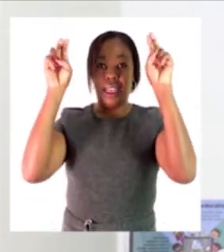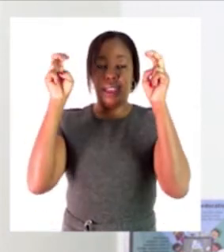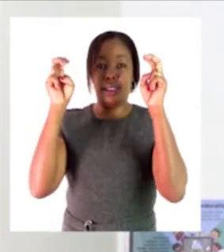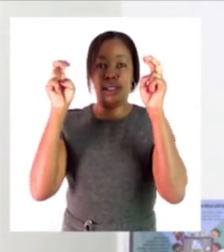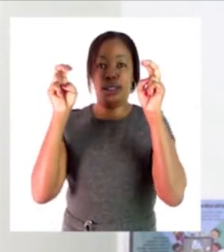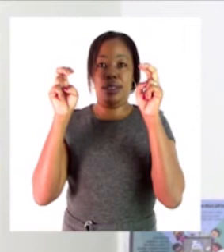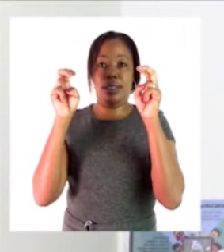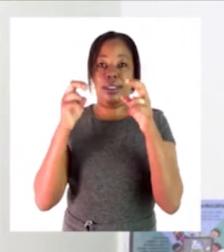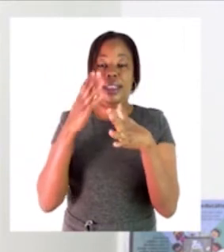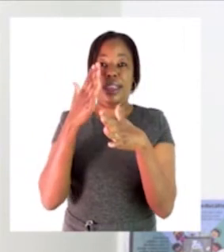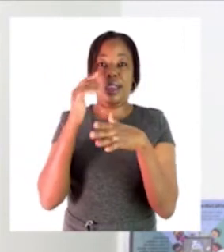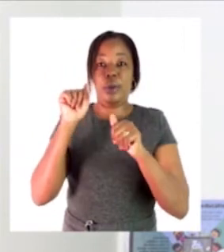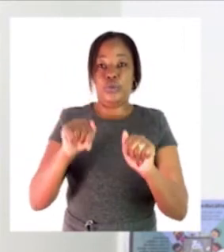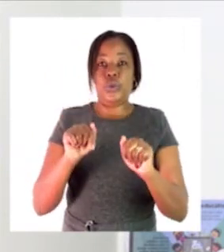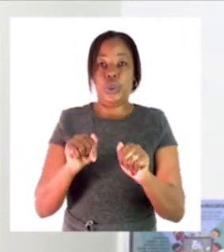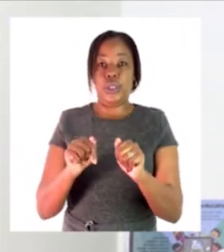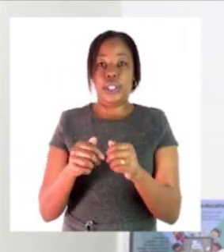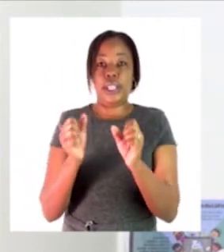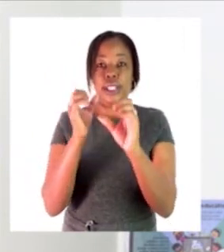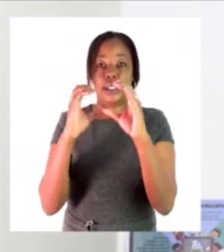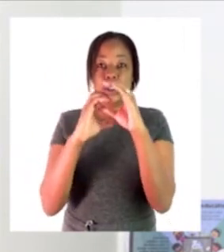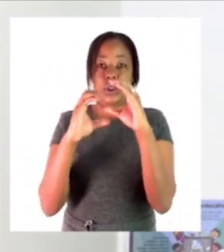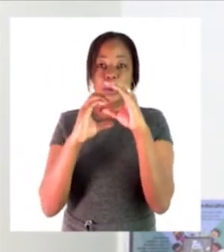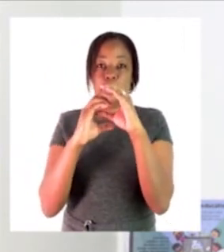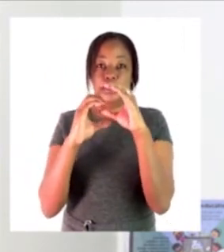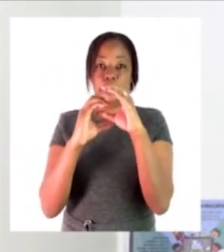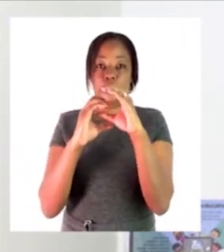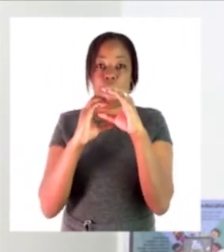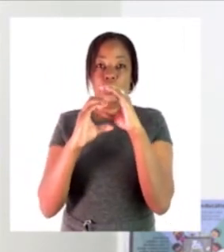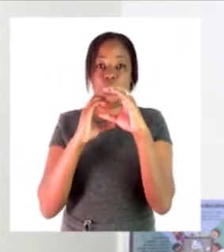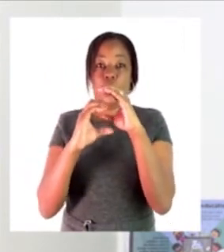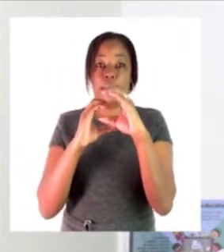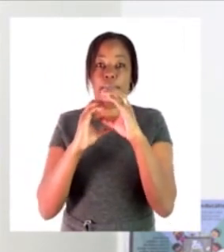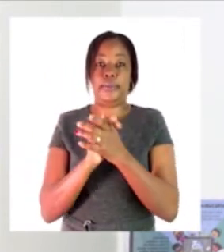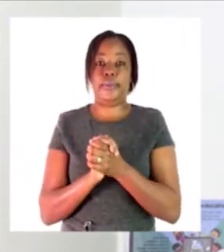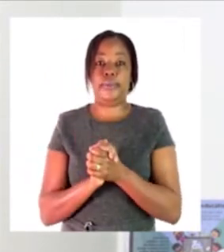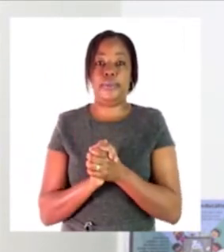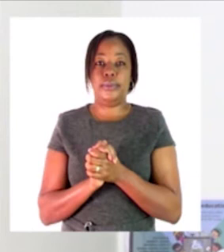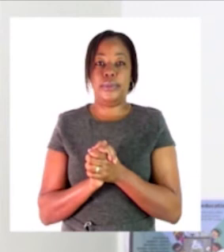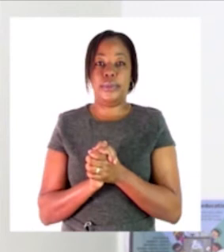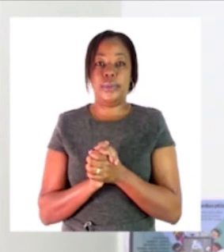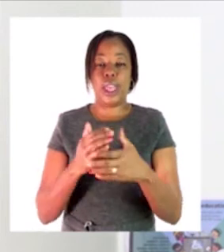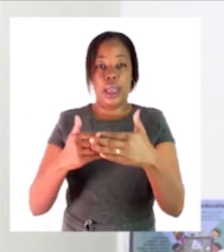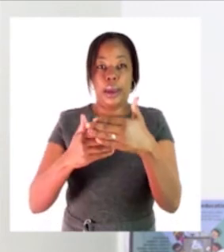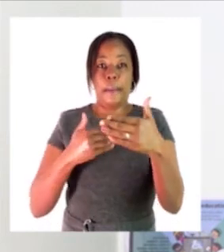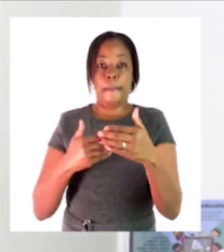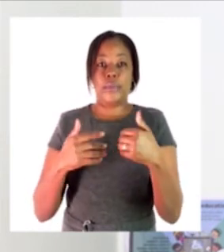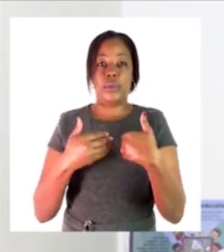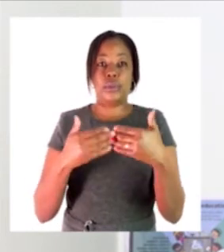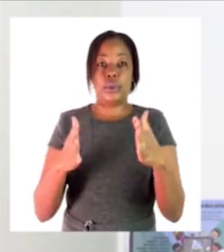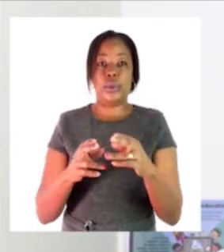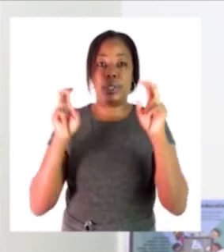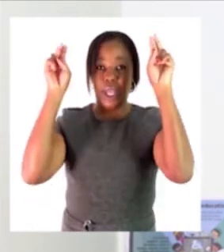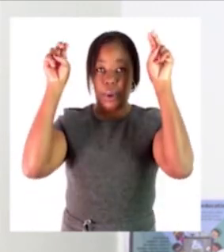local media. Before we start with our topic for today, we are going to sanitize our